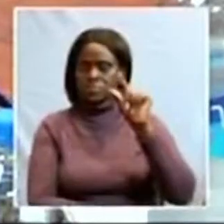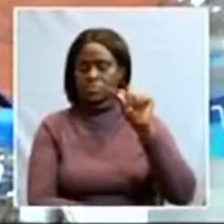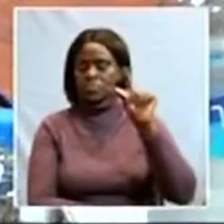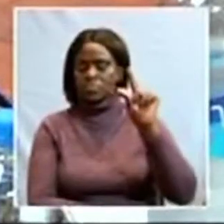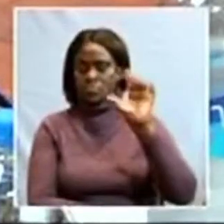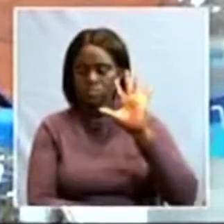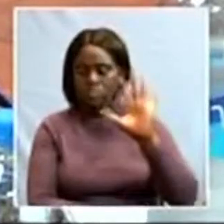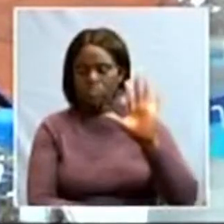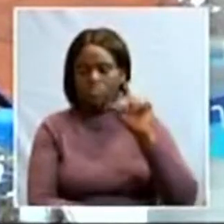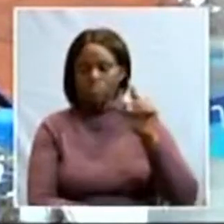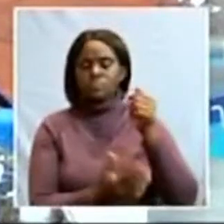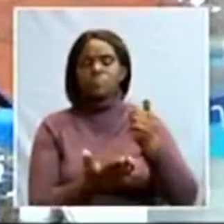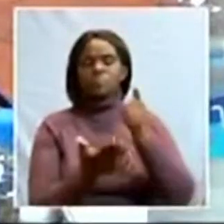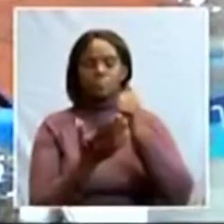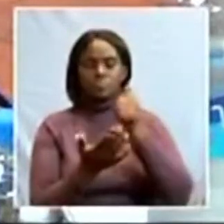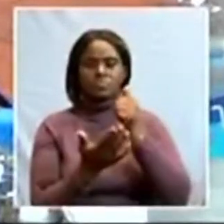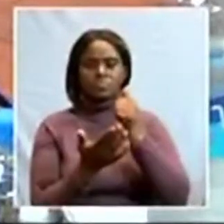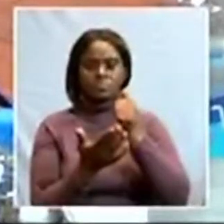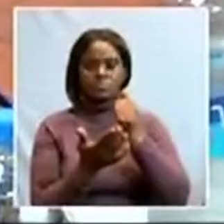2025 budget.